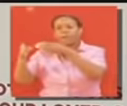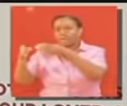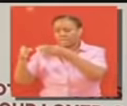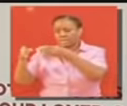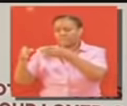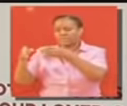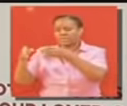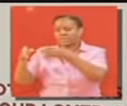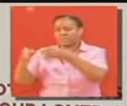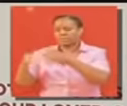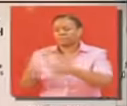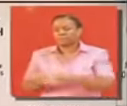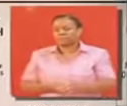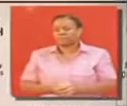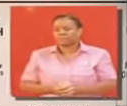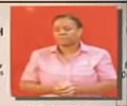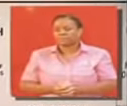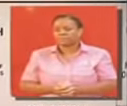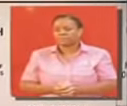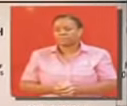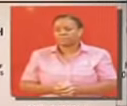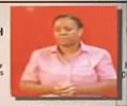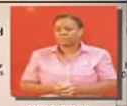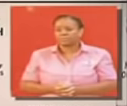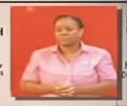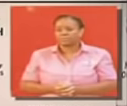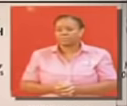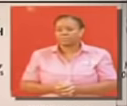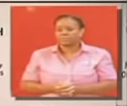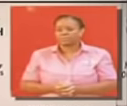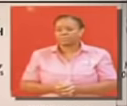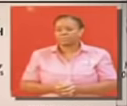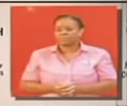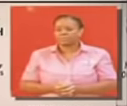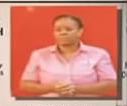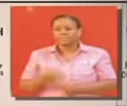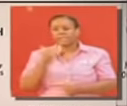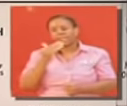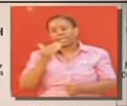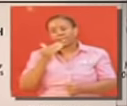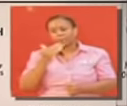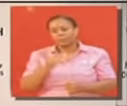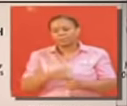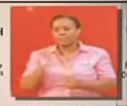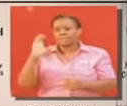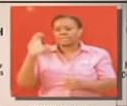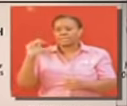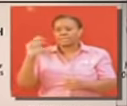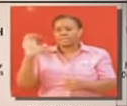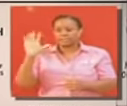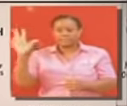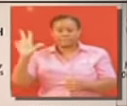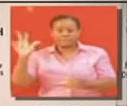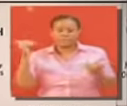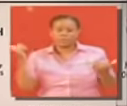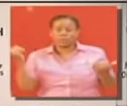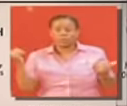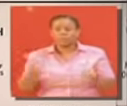as appropriate. Thank you very much. And CNC3, please pose your follow-up question at this